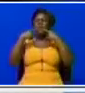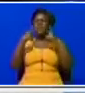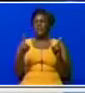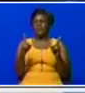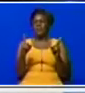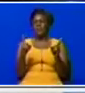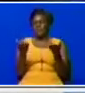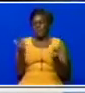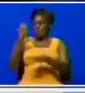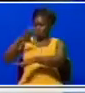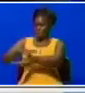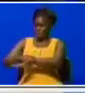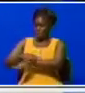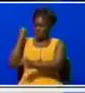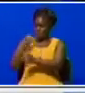what NASA have done so far,